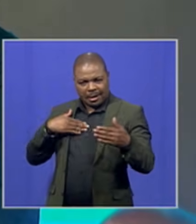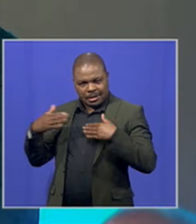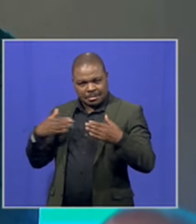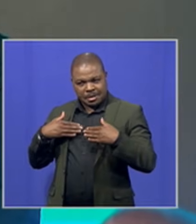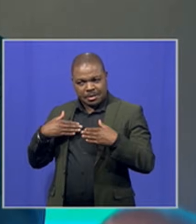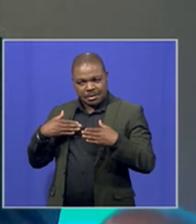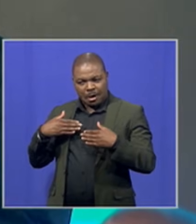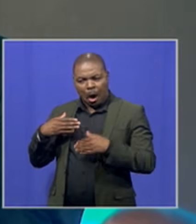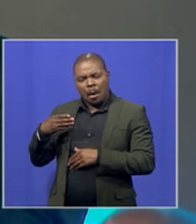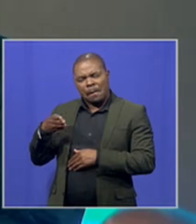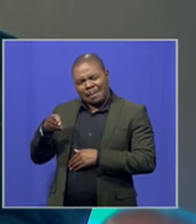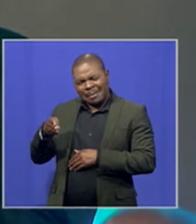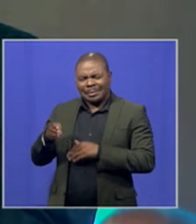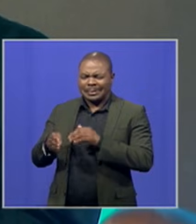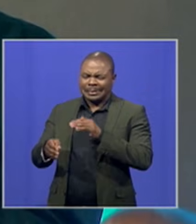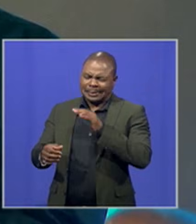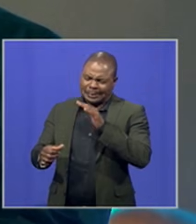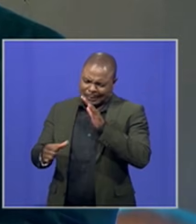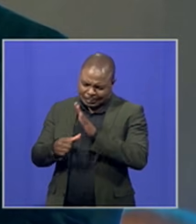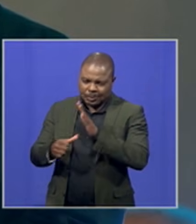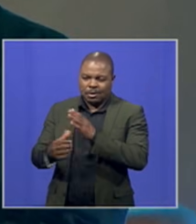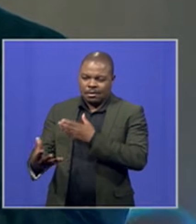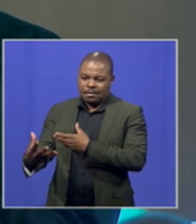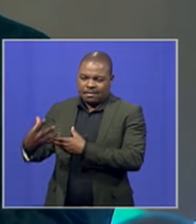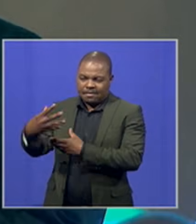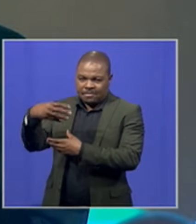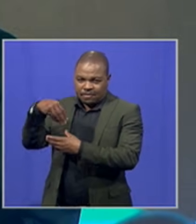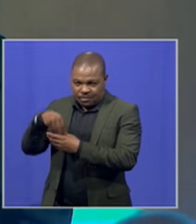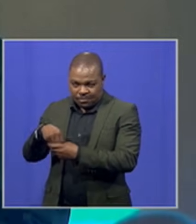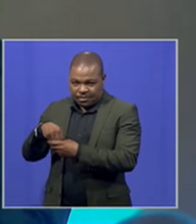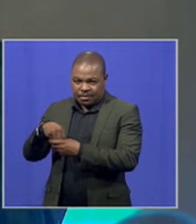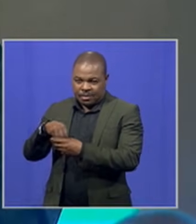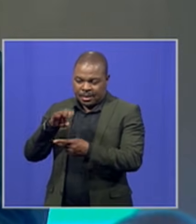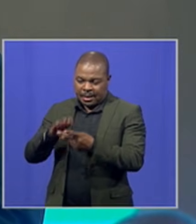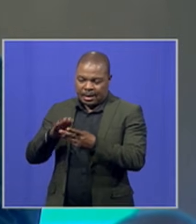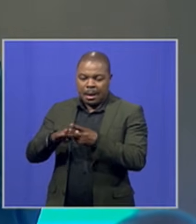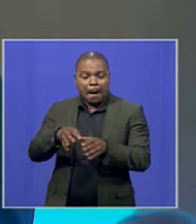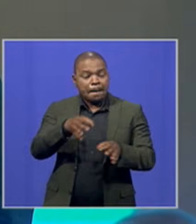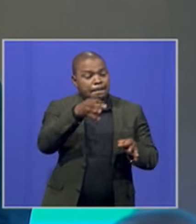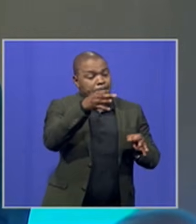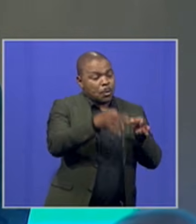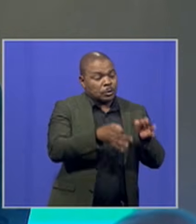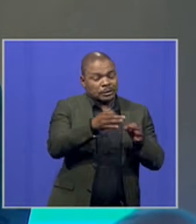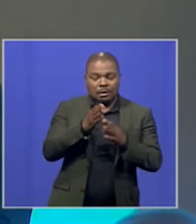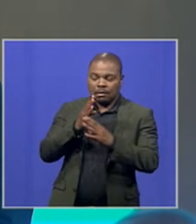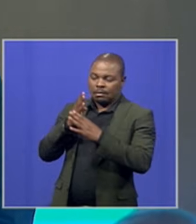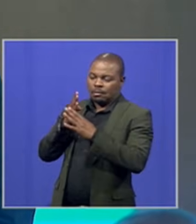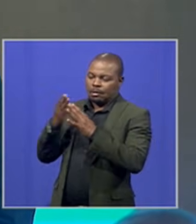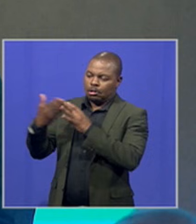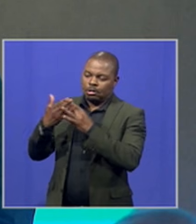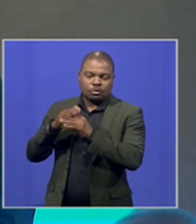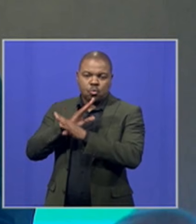administration is insulated from undue political interference.